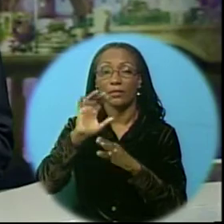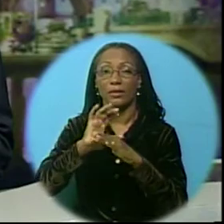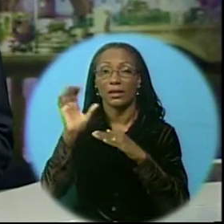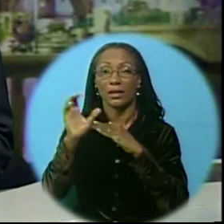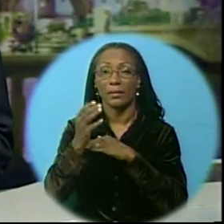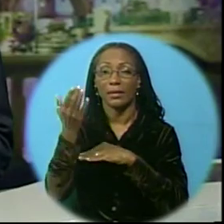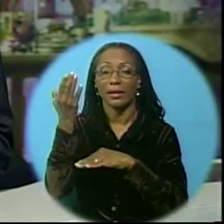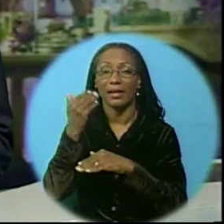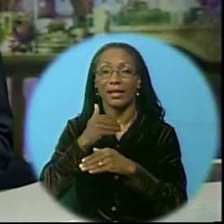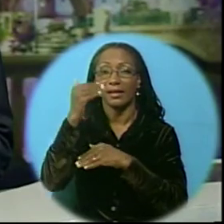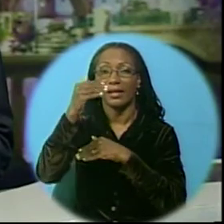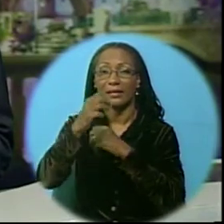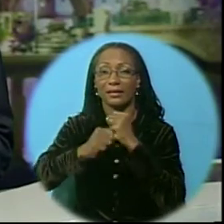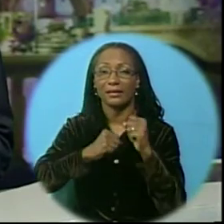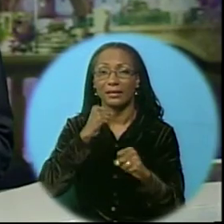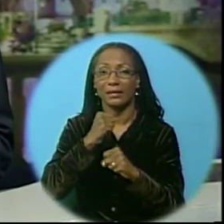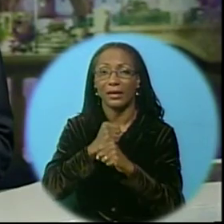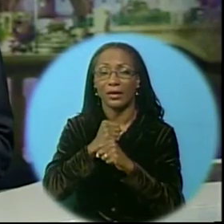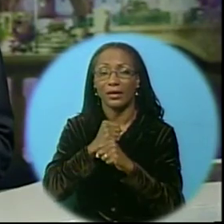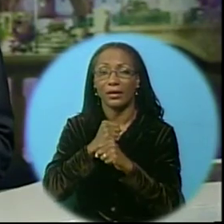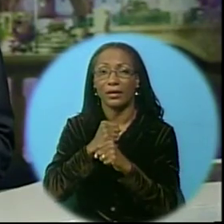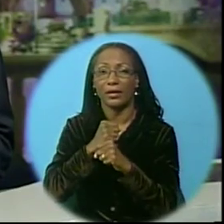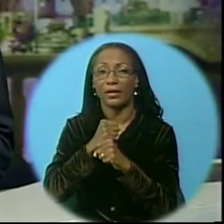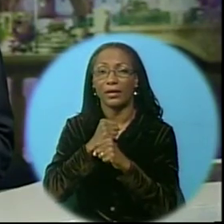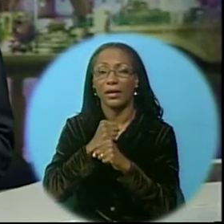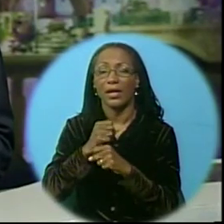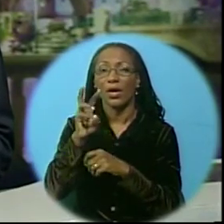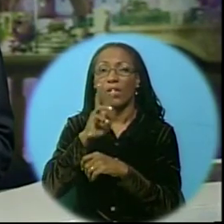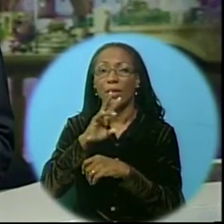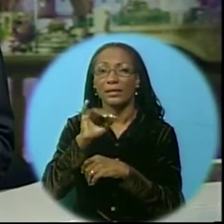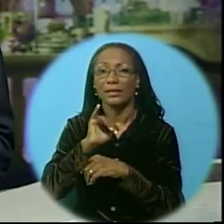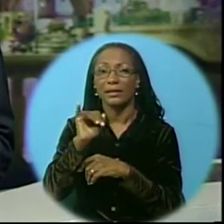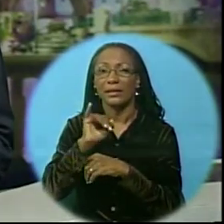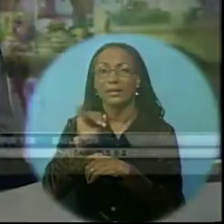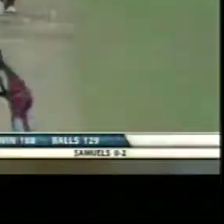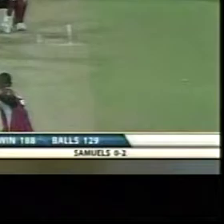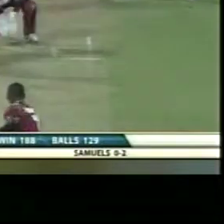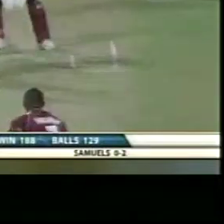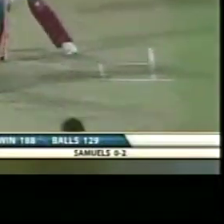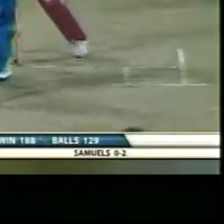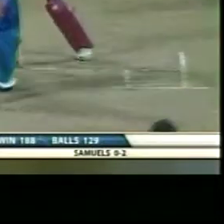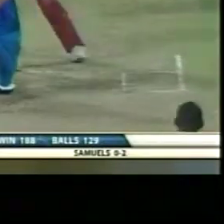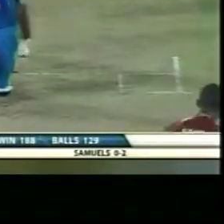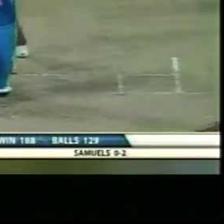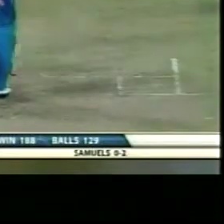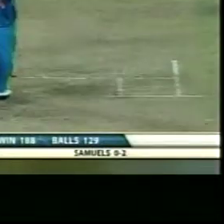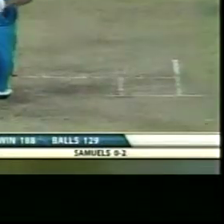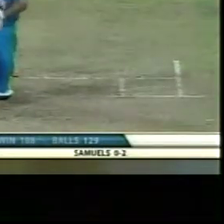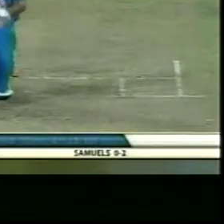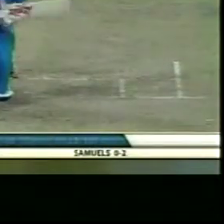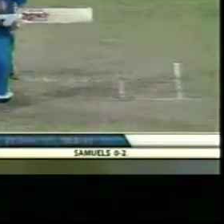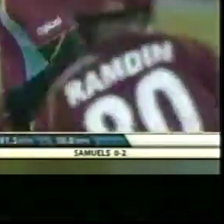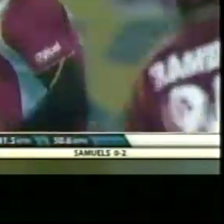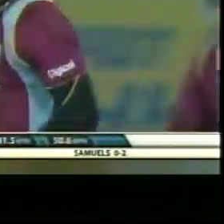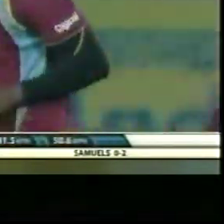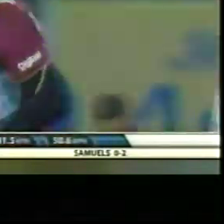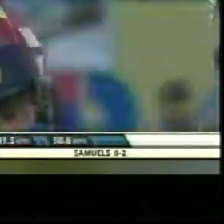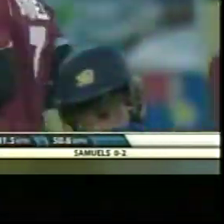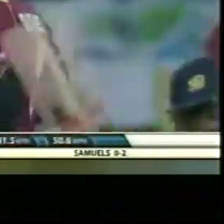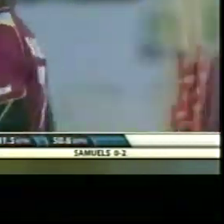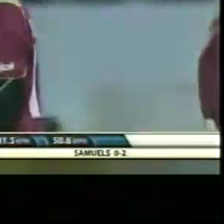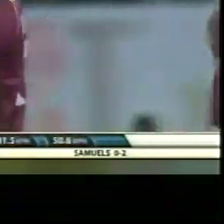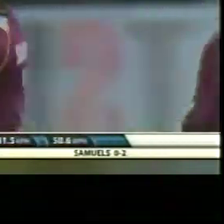it is one that needs to be addressed urgently. West Indies one-day players quit the 5-match tour of India following the 4th